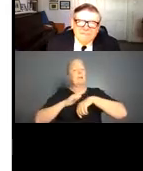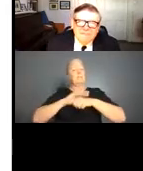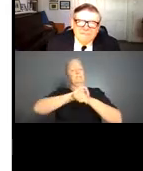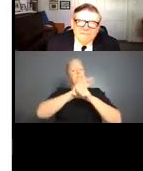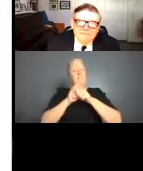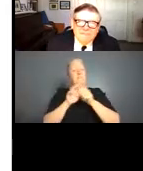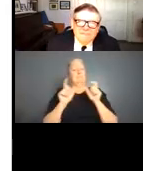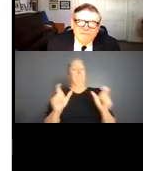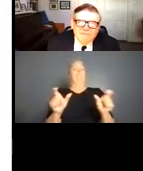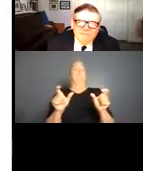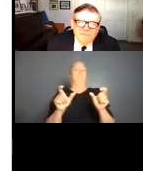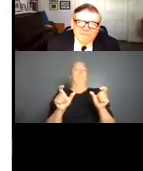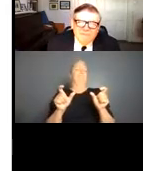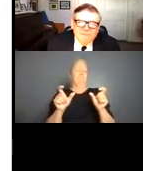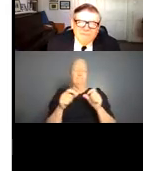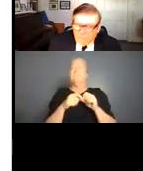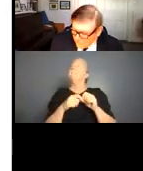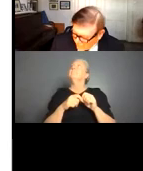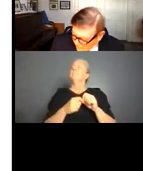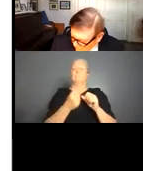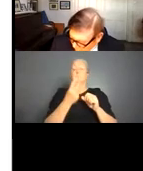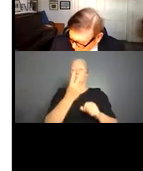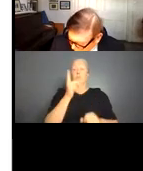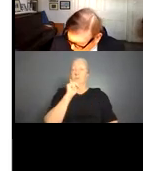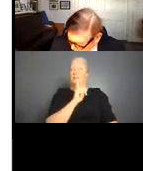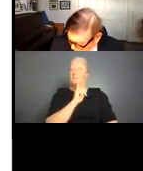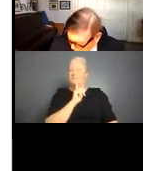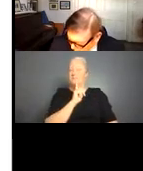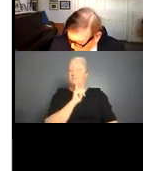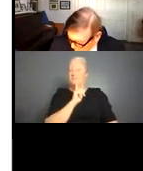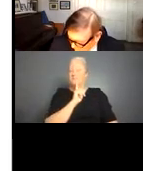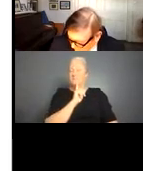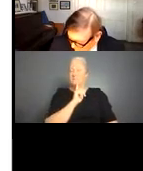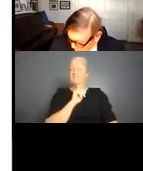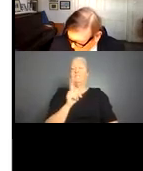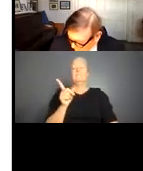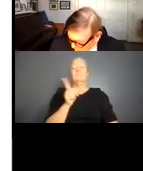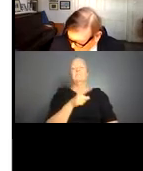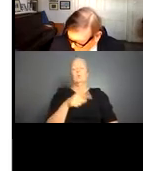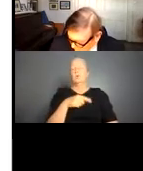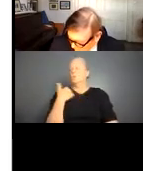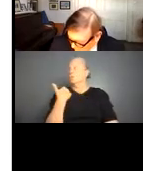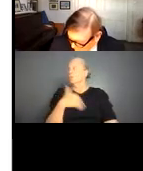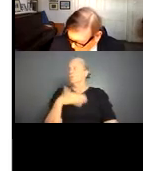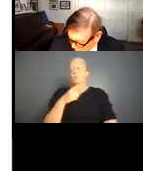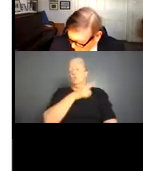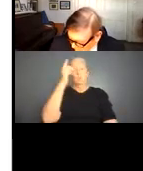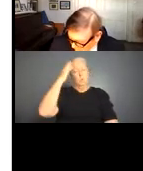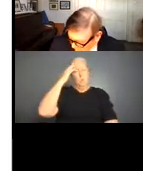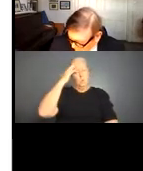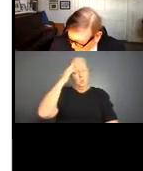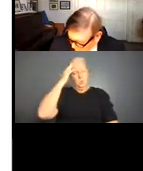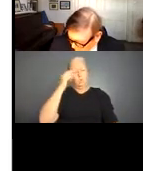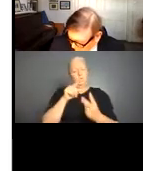of two deaf people who really their cases became outstanding. One was beaten